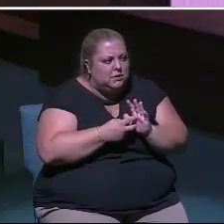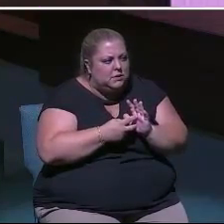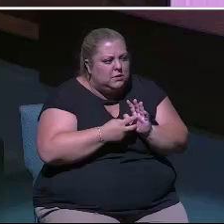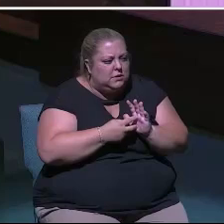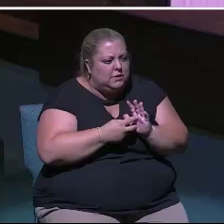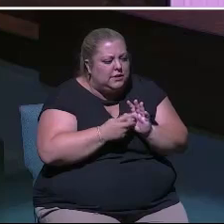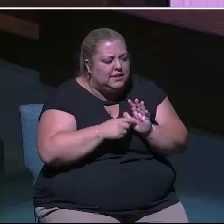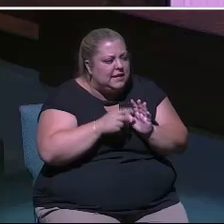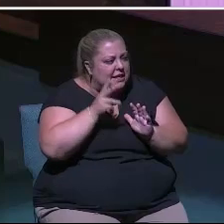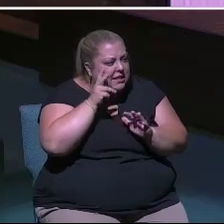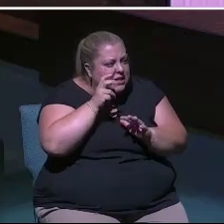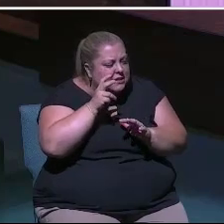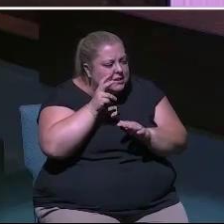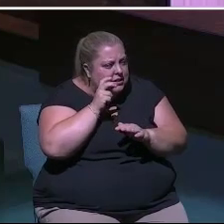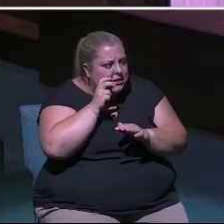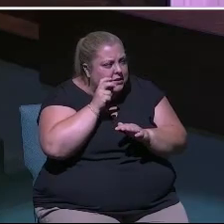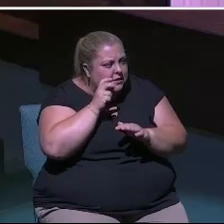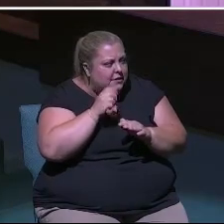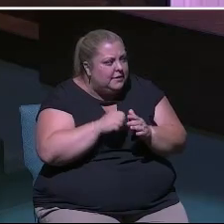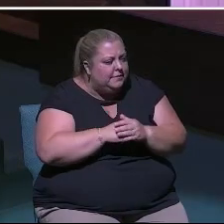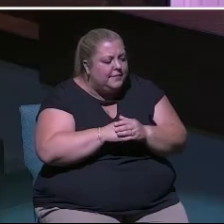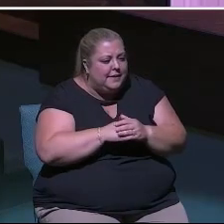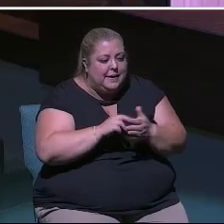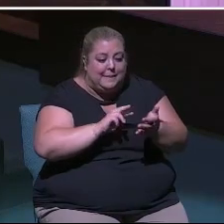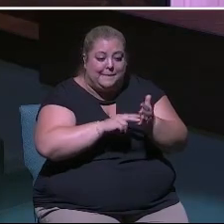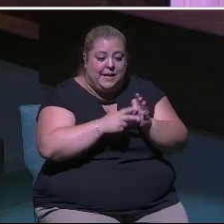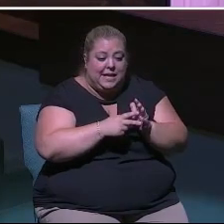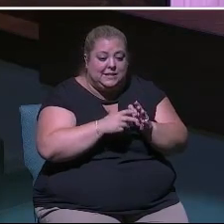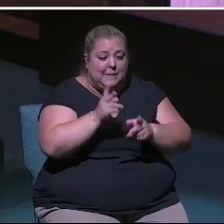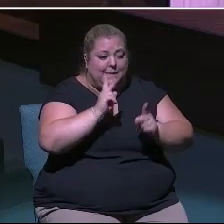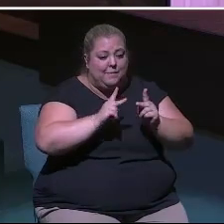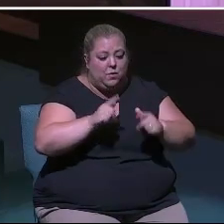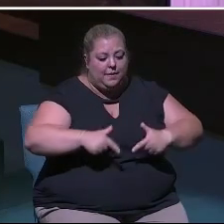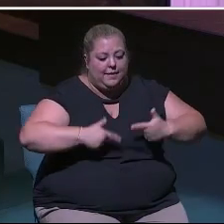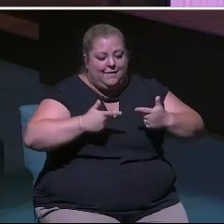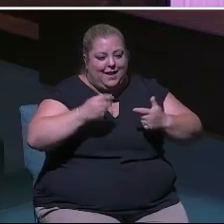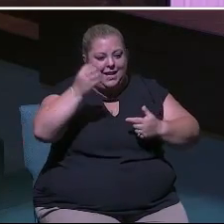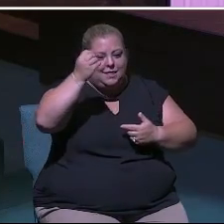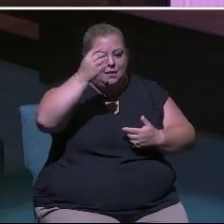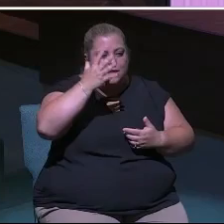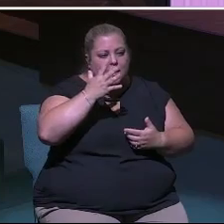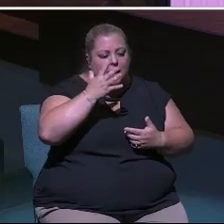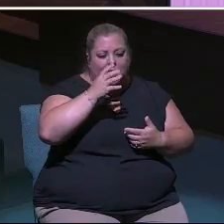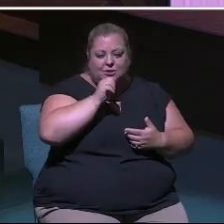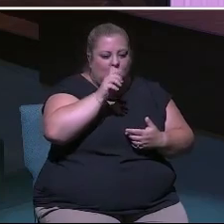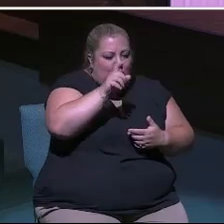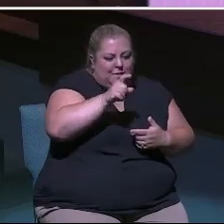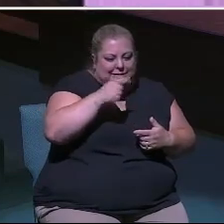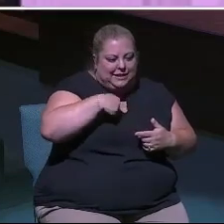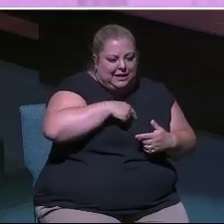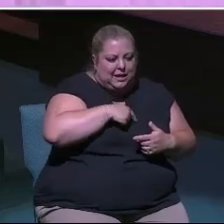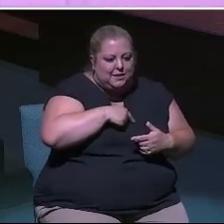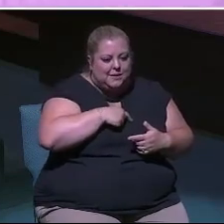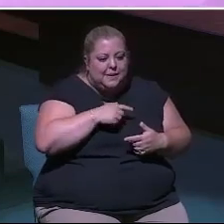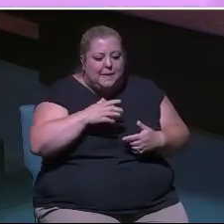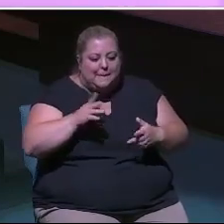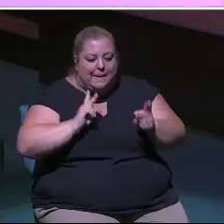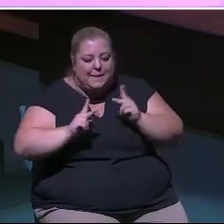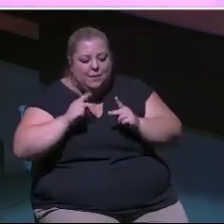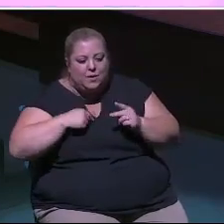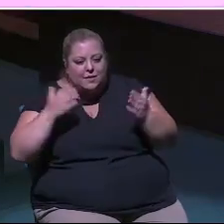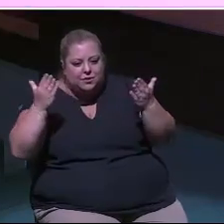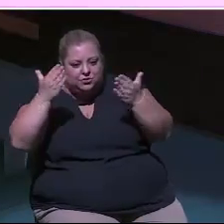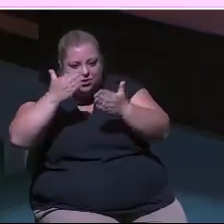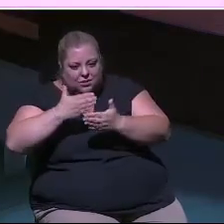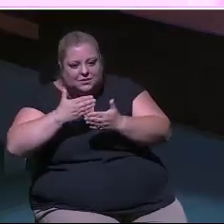listen, the people in the light don't need us. People in darkness do. And you've got to go,